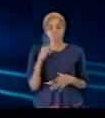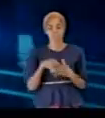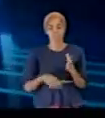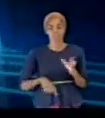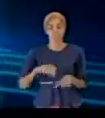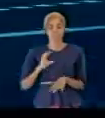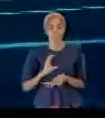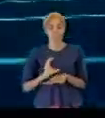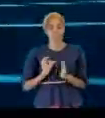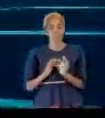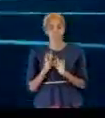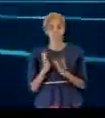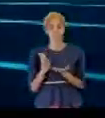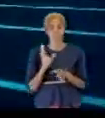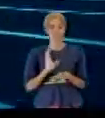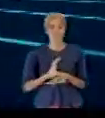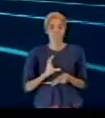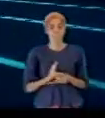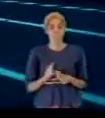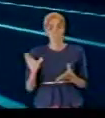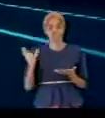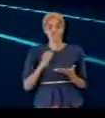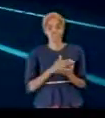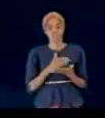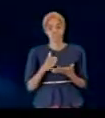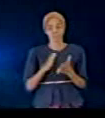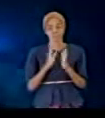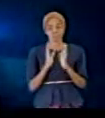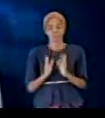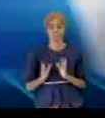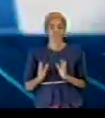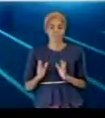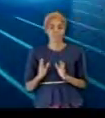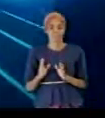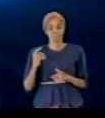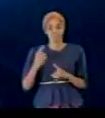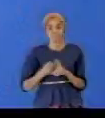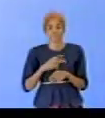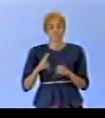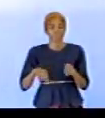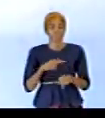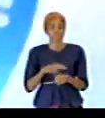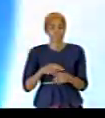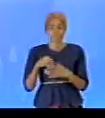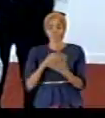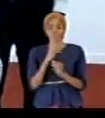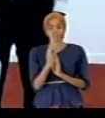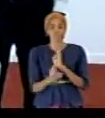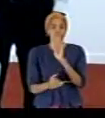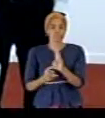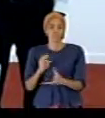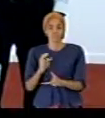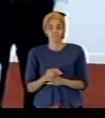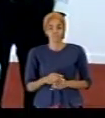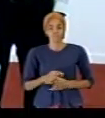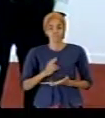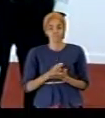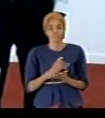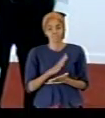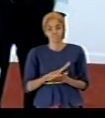Life Bible Church choir ministrations from nations across the world. Sainte